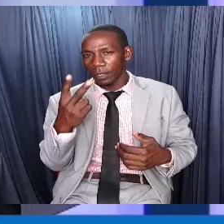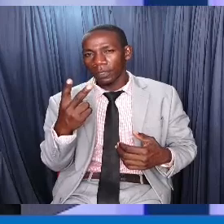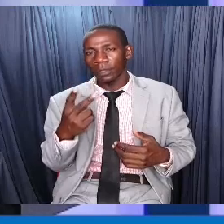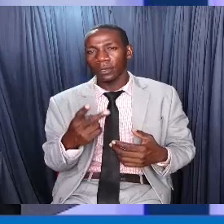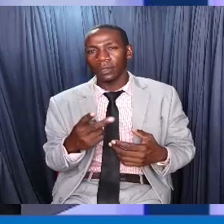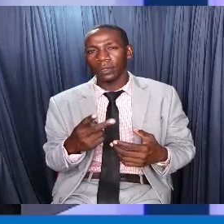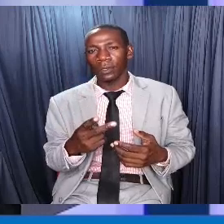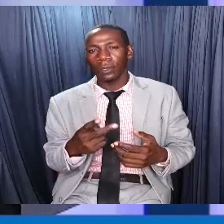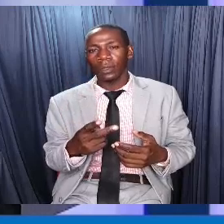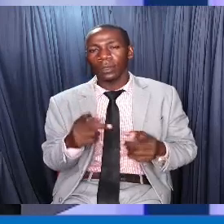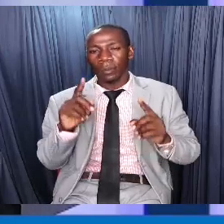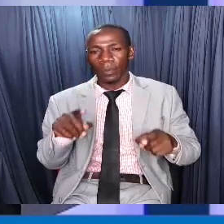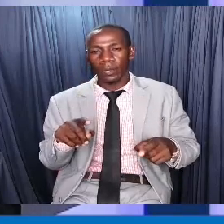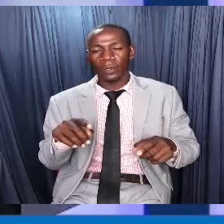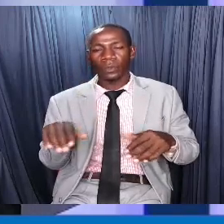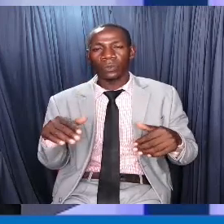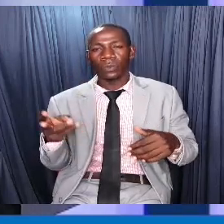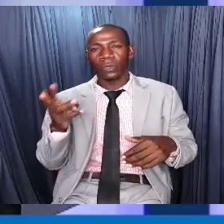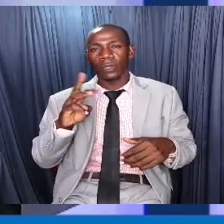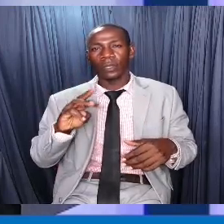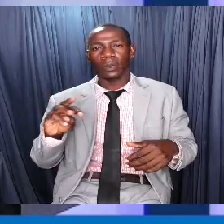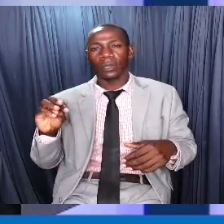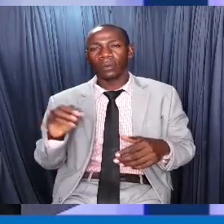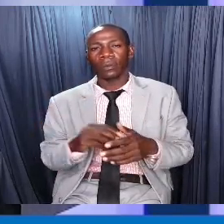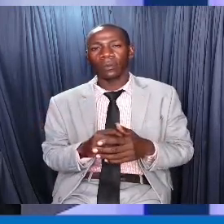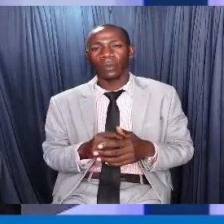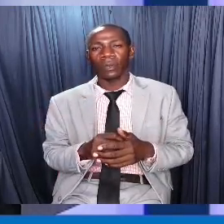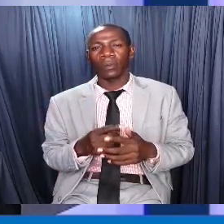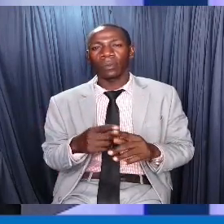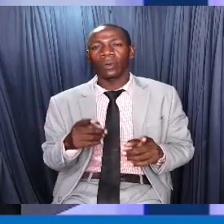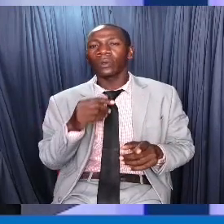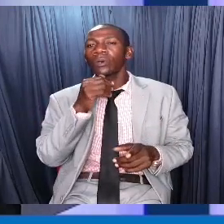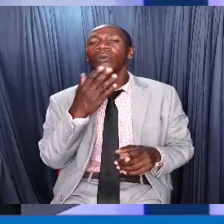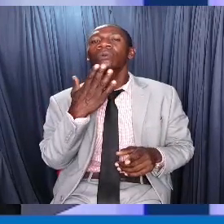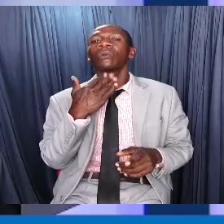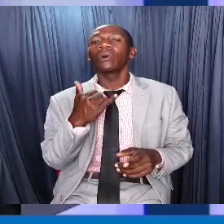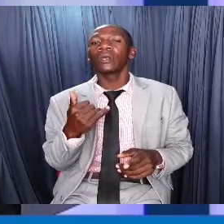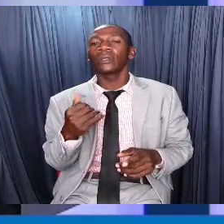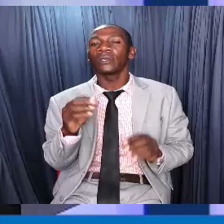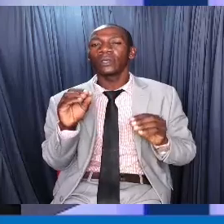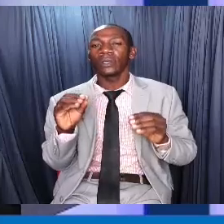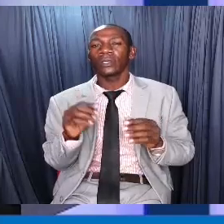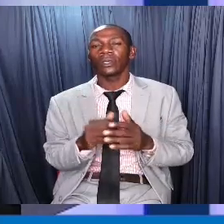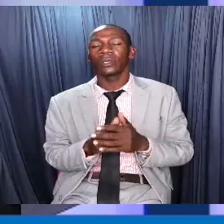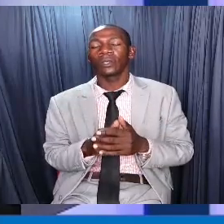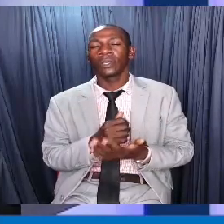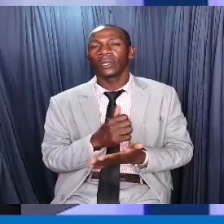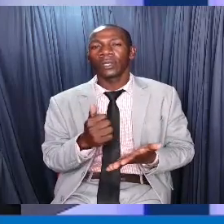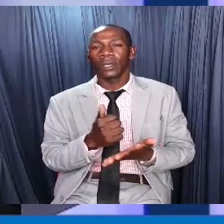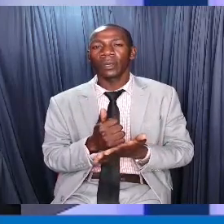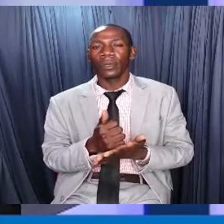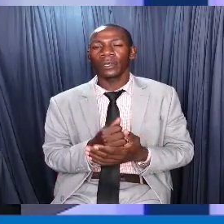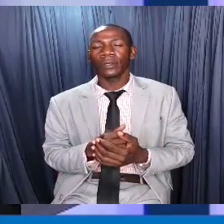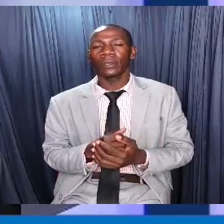see wao ndio ungestahili kuzifanya hizo. They are the one who deserve to be performing all that. Hawakutaka hayo mafundisho. And they never wanted the teachings. Bwana Yesu asifiwe